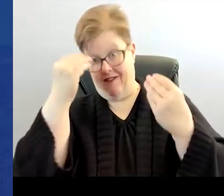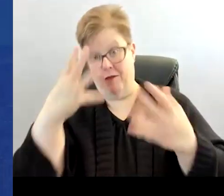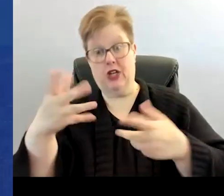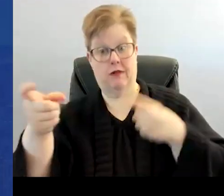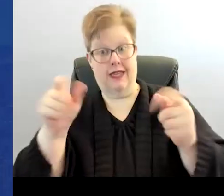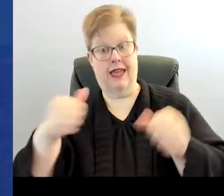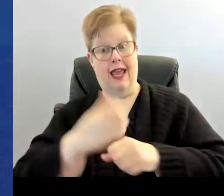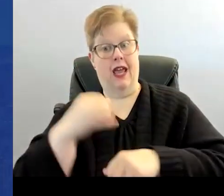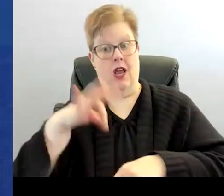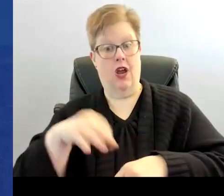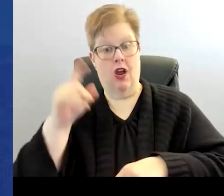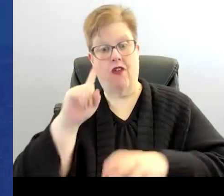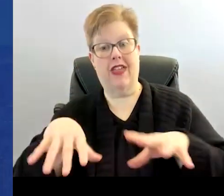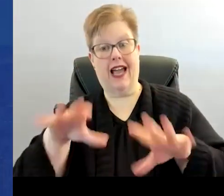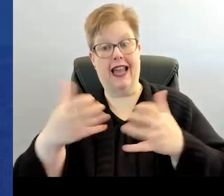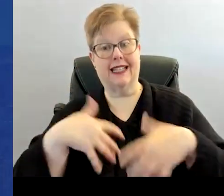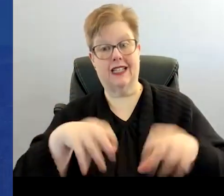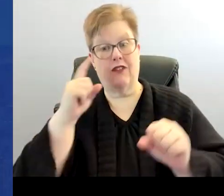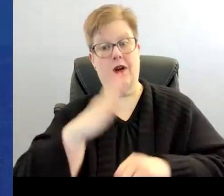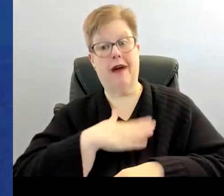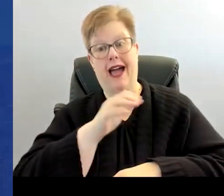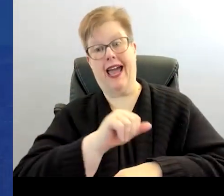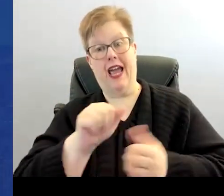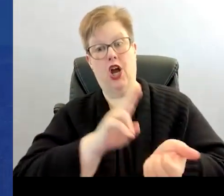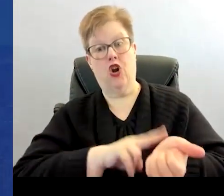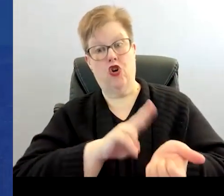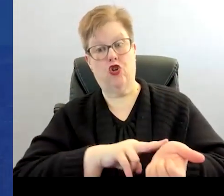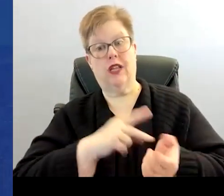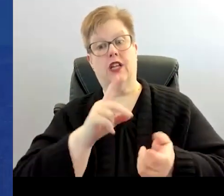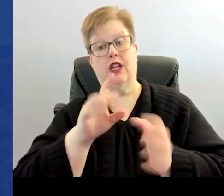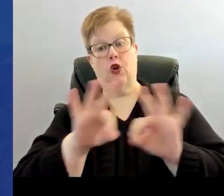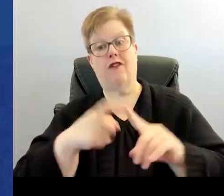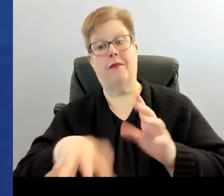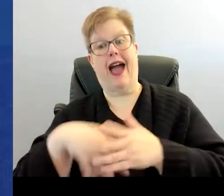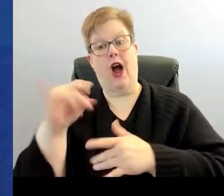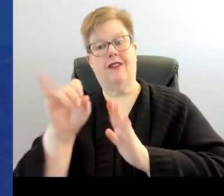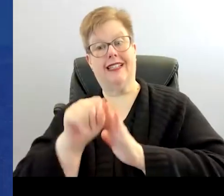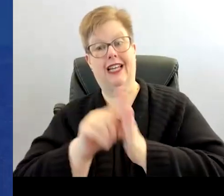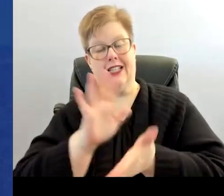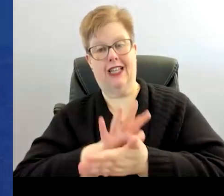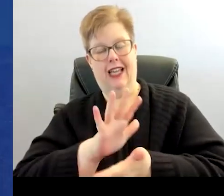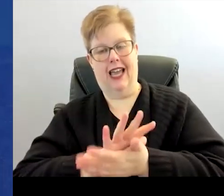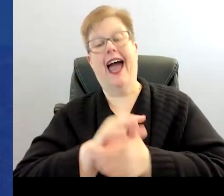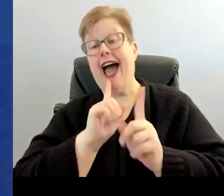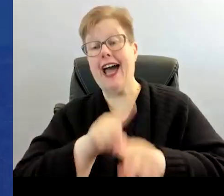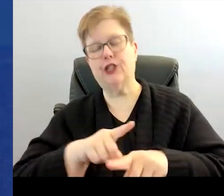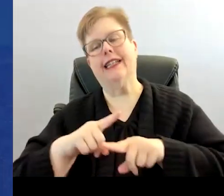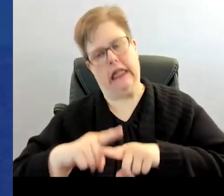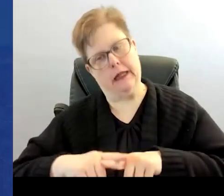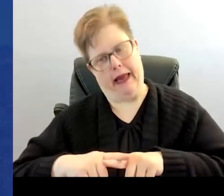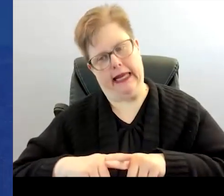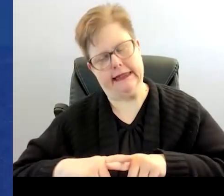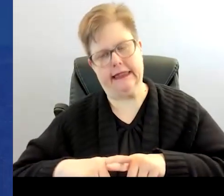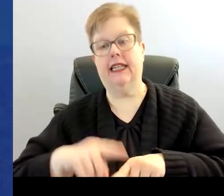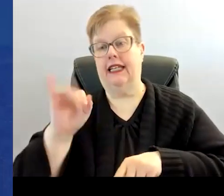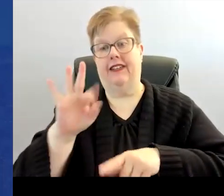I get credit for the classes I took for my associate's nursing degree from an out-of-state school? The answer is it depends. So it depends on